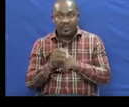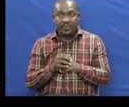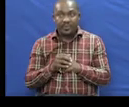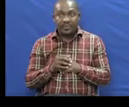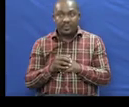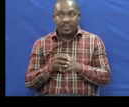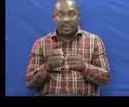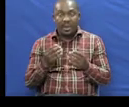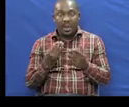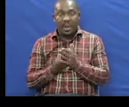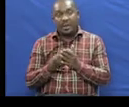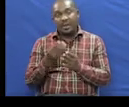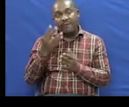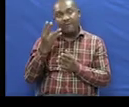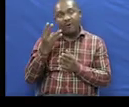and